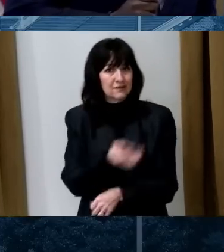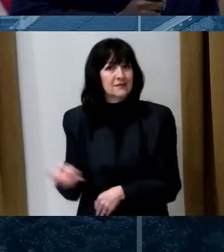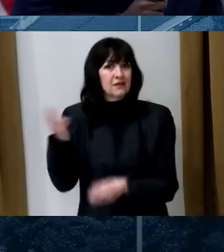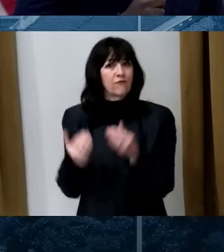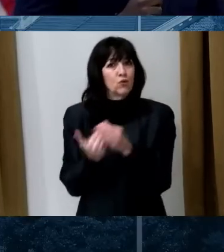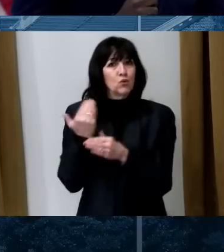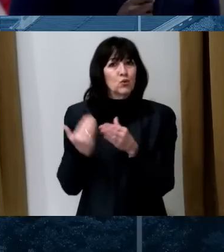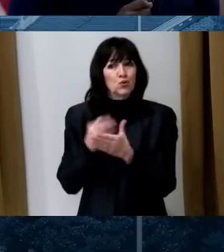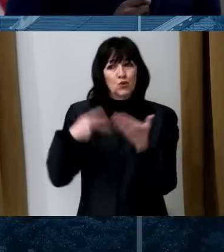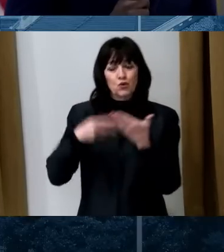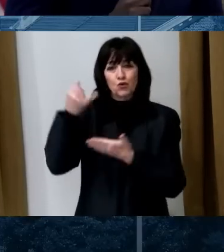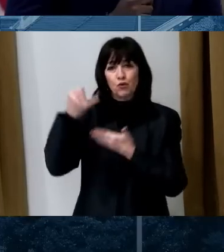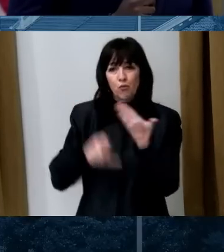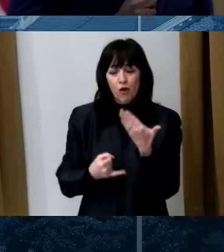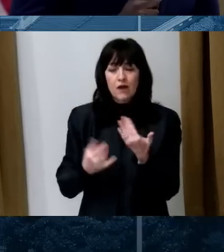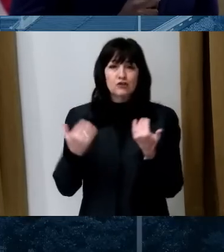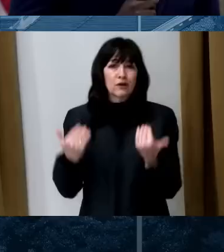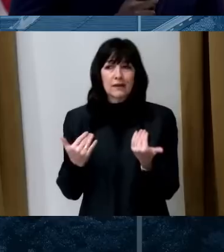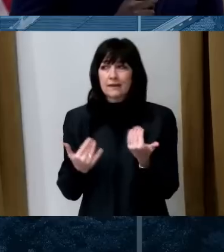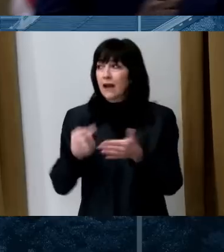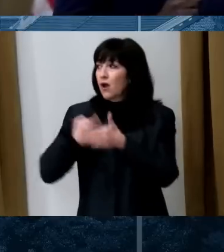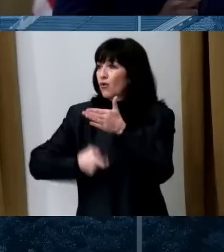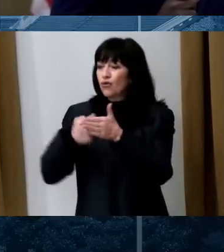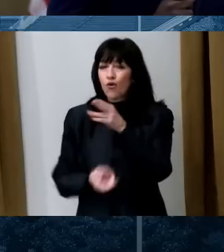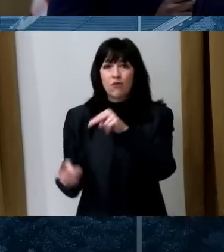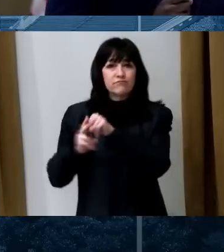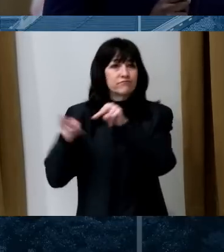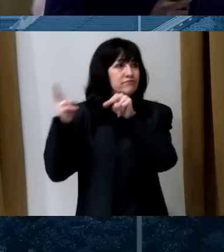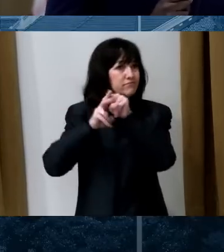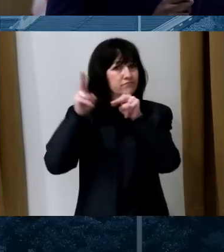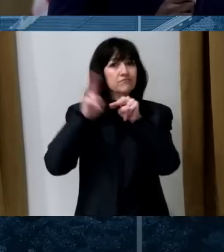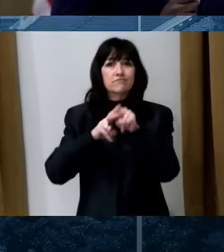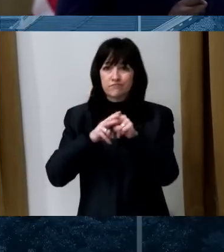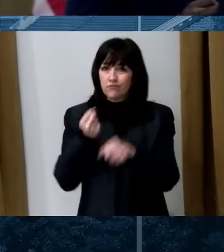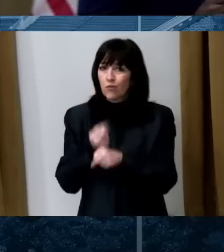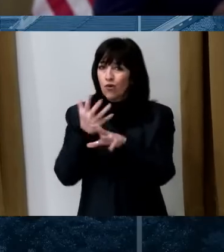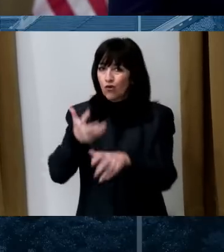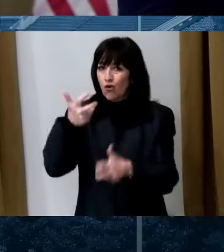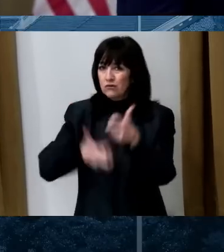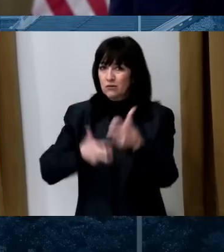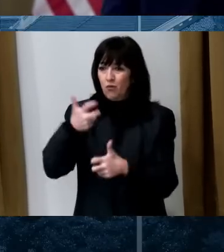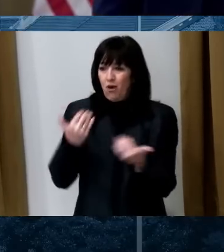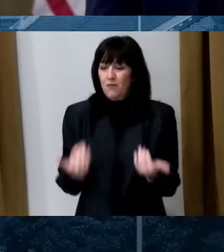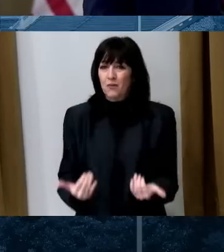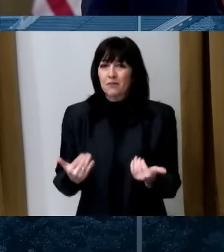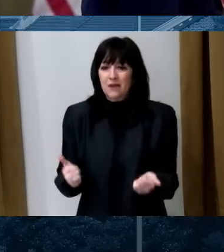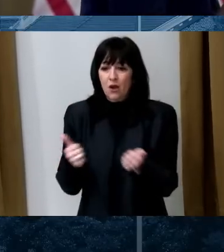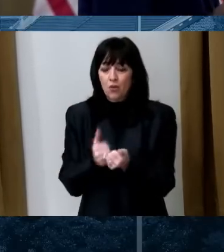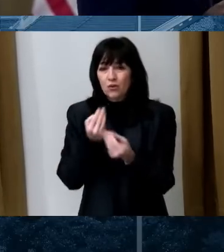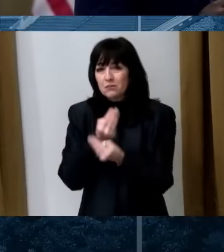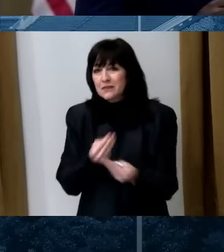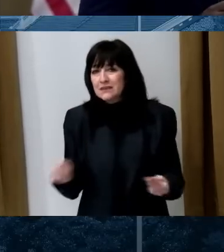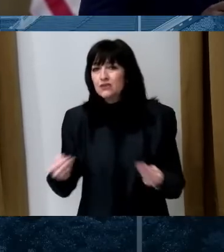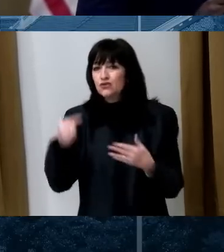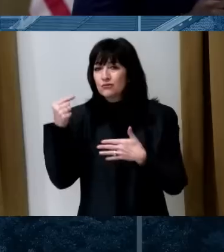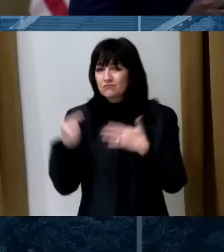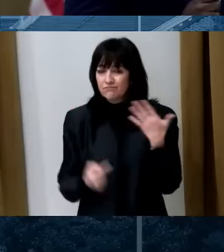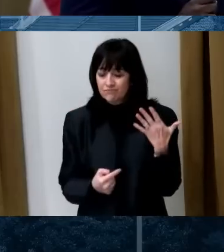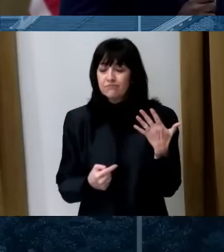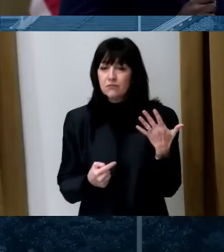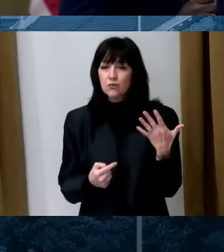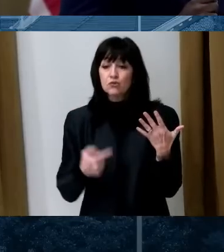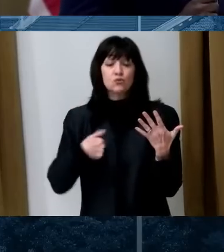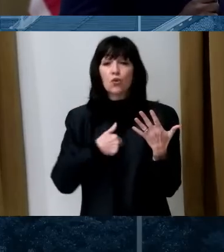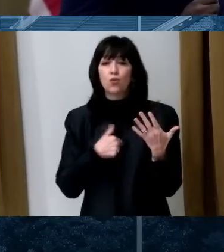projects. Obviously, inflation has become an issue right now, and so what we've decided to do